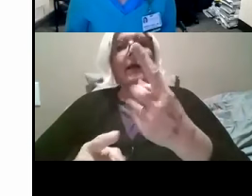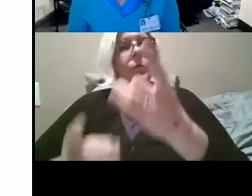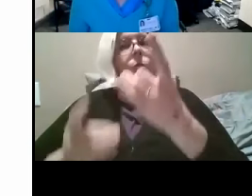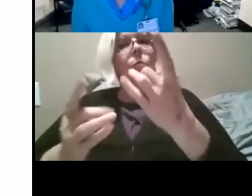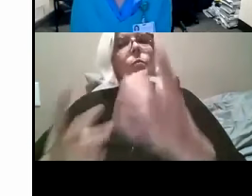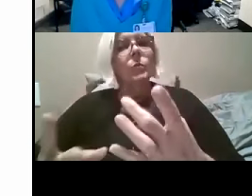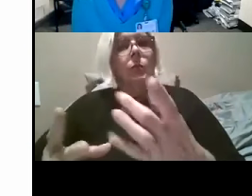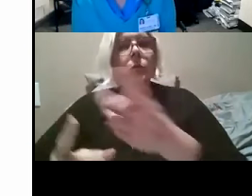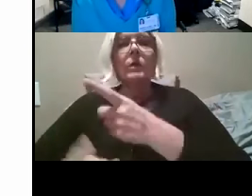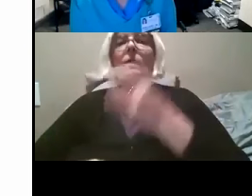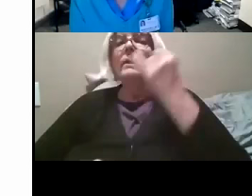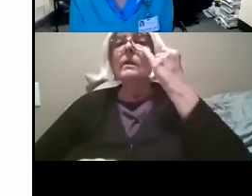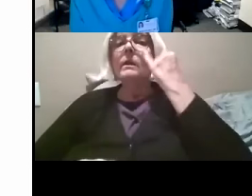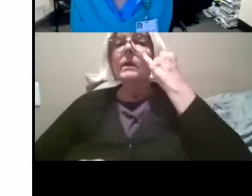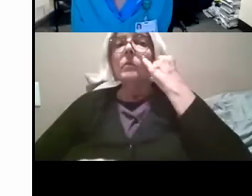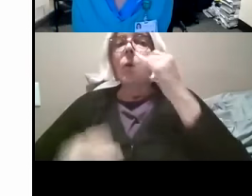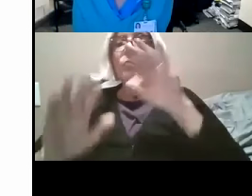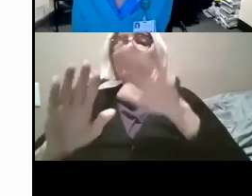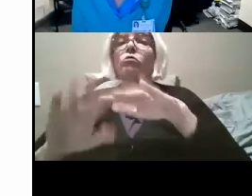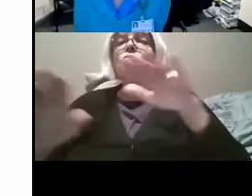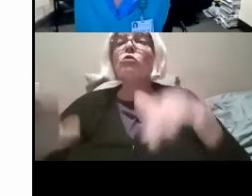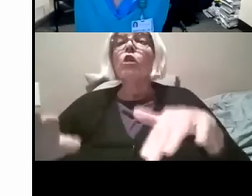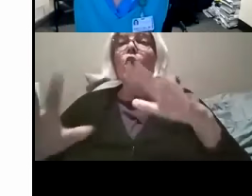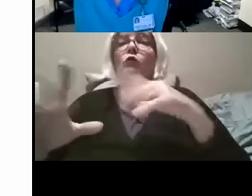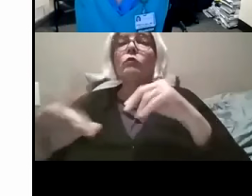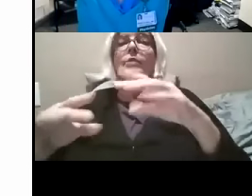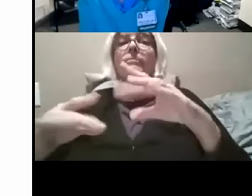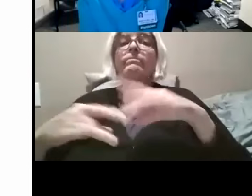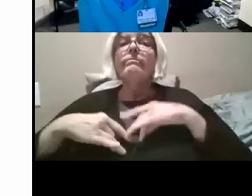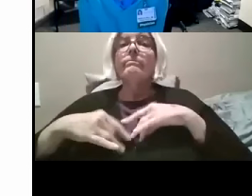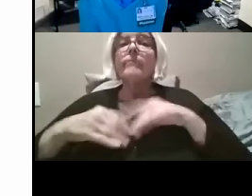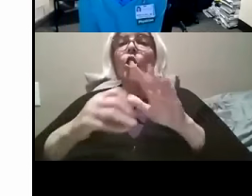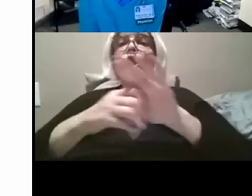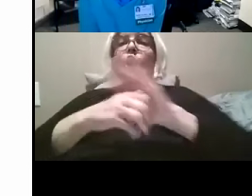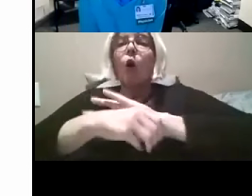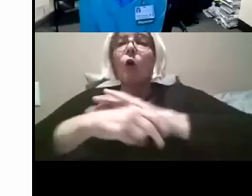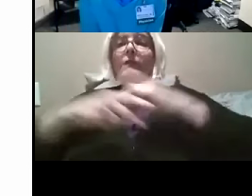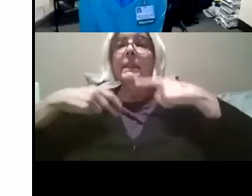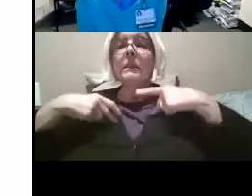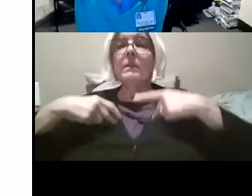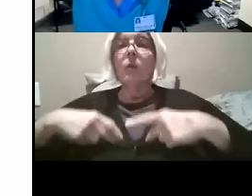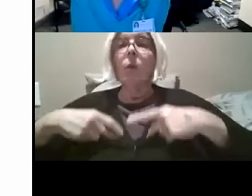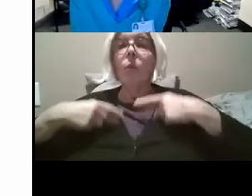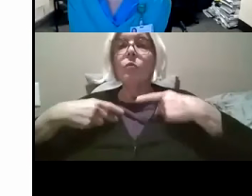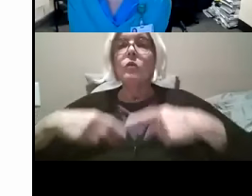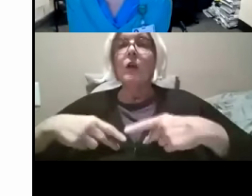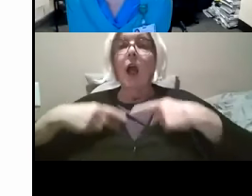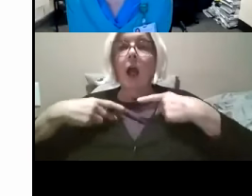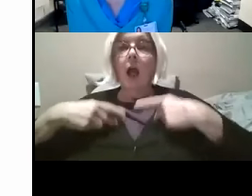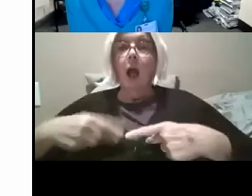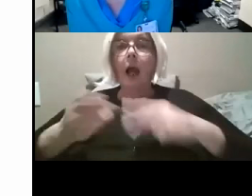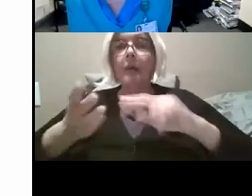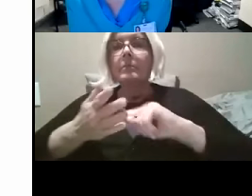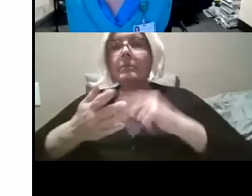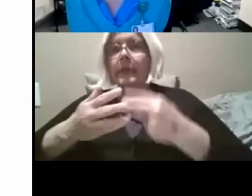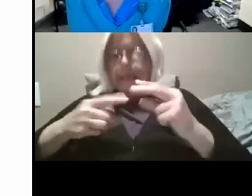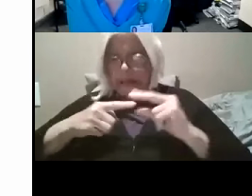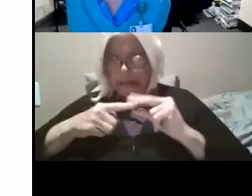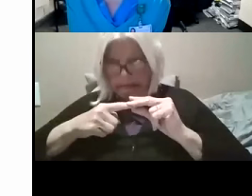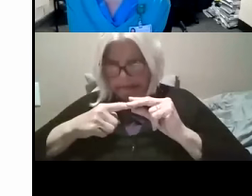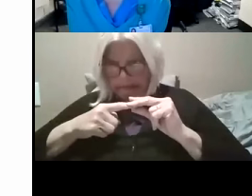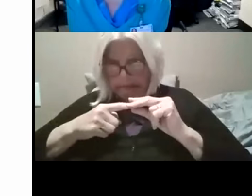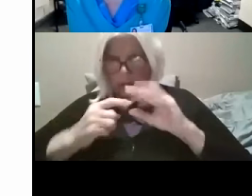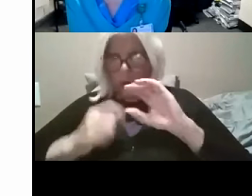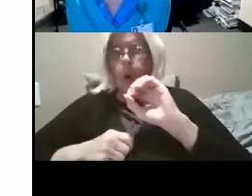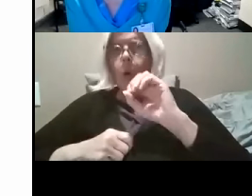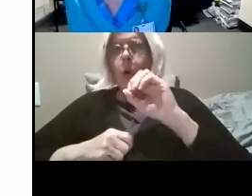low levels of oxygen in their body, and they need to be put in the hospital for help with oxygen. And some kids, those